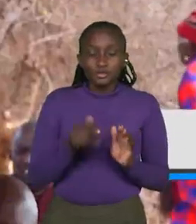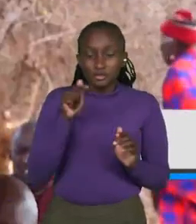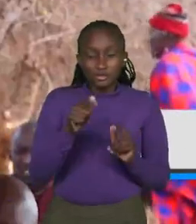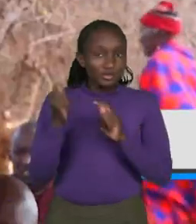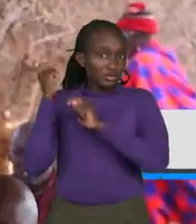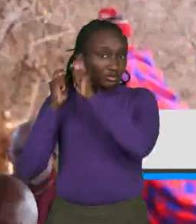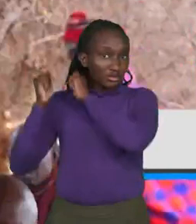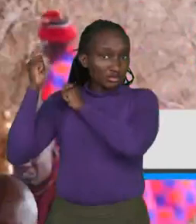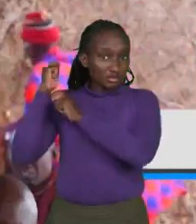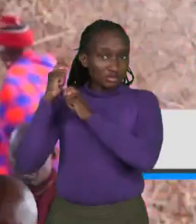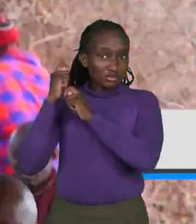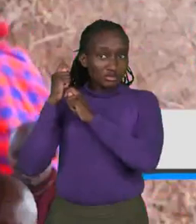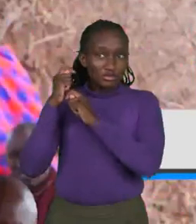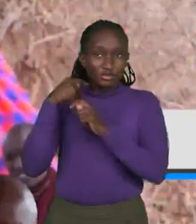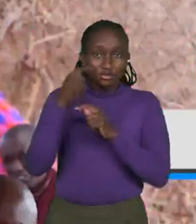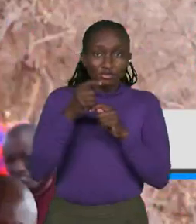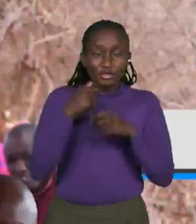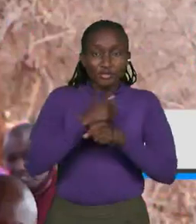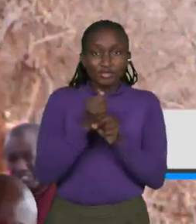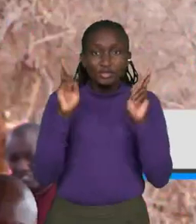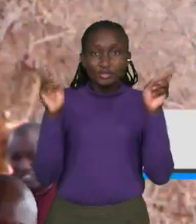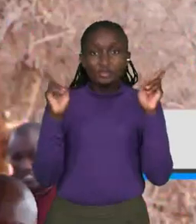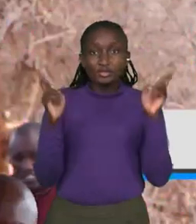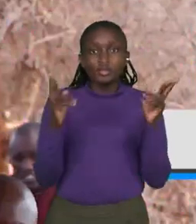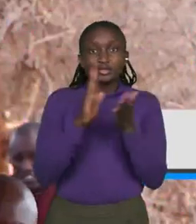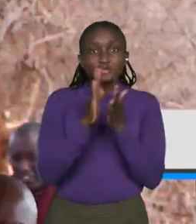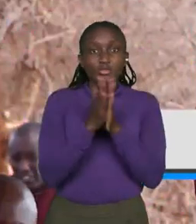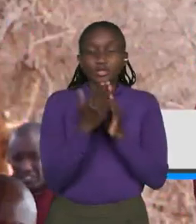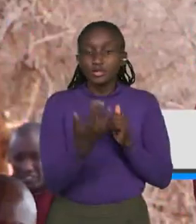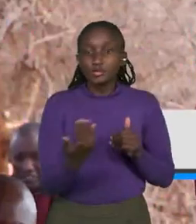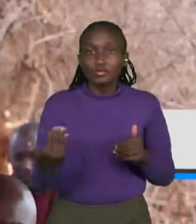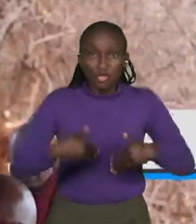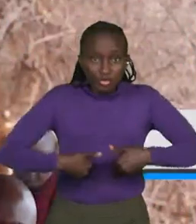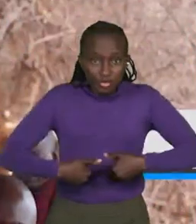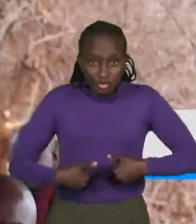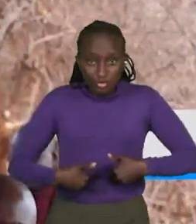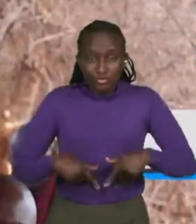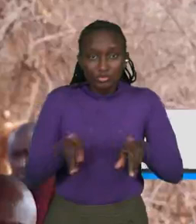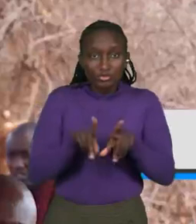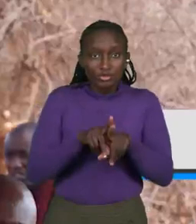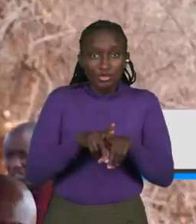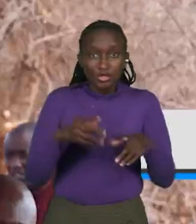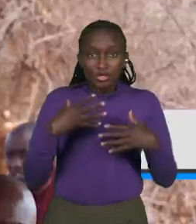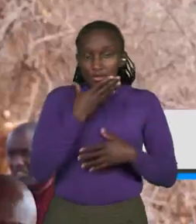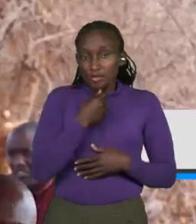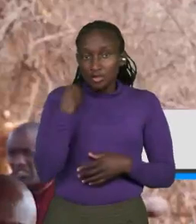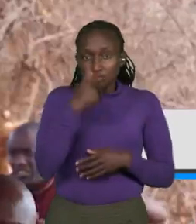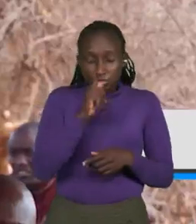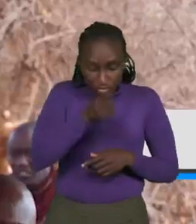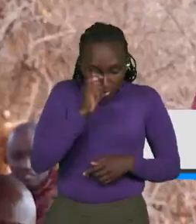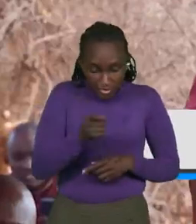hizi zinawatayarisha muwe vijana na muwe wazee ambao mnaheshimu